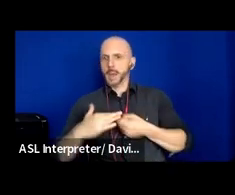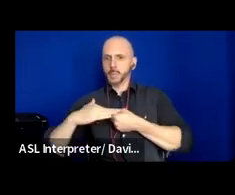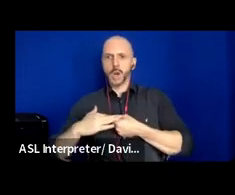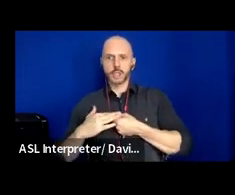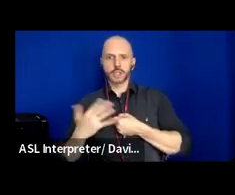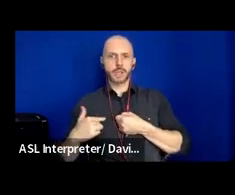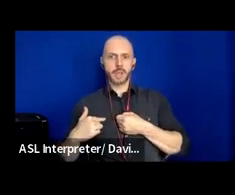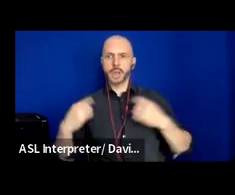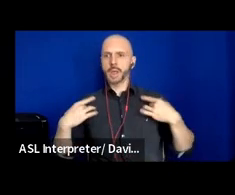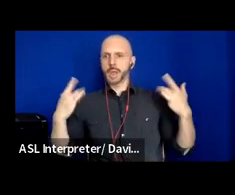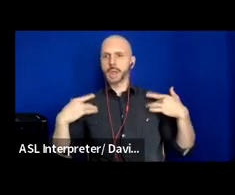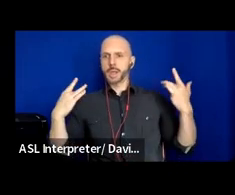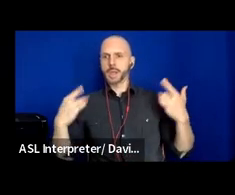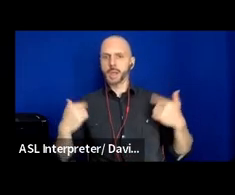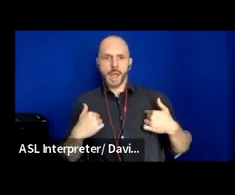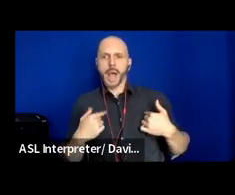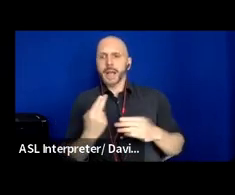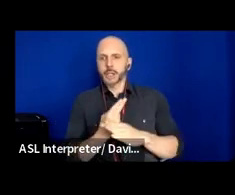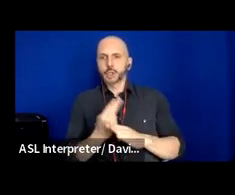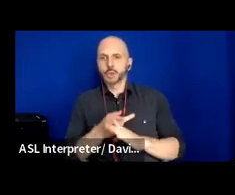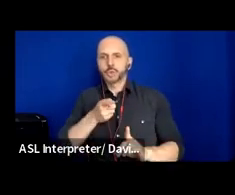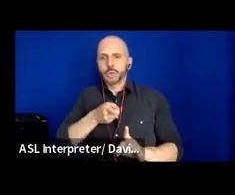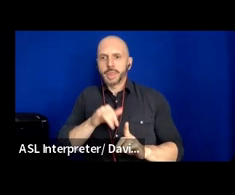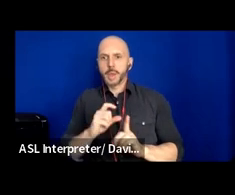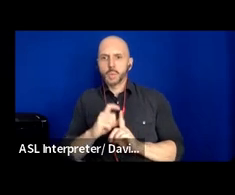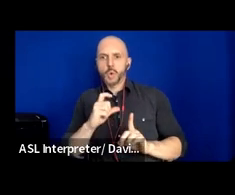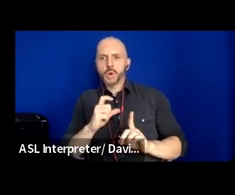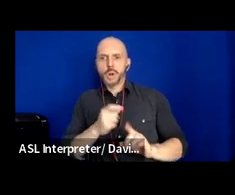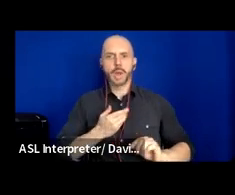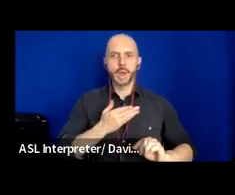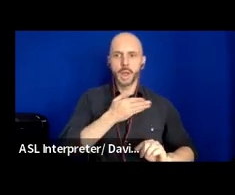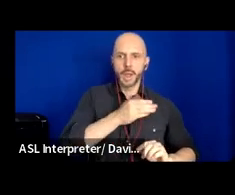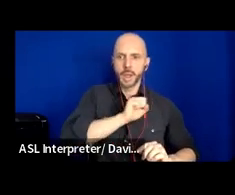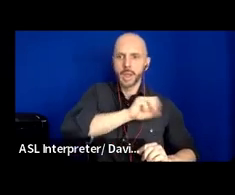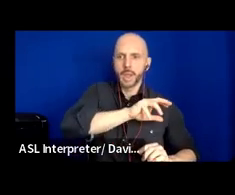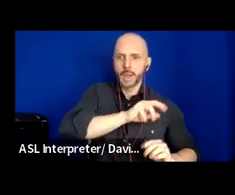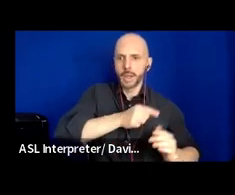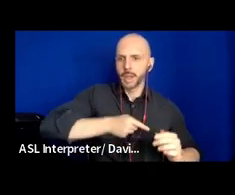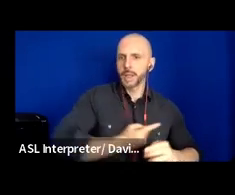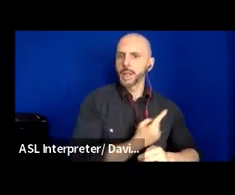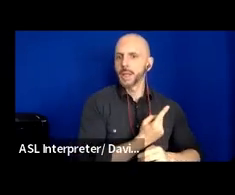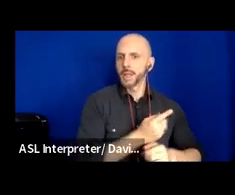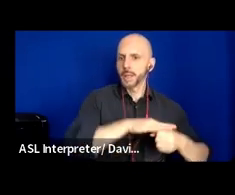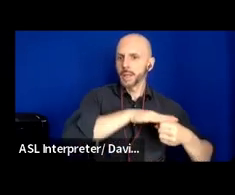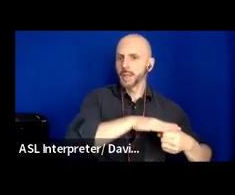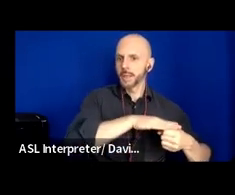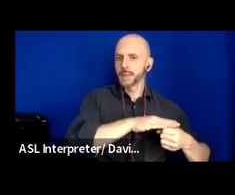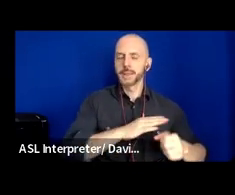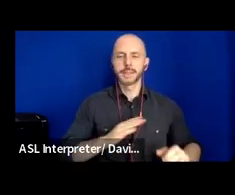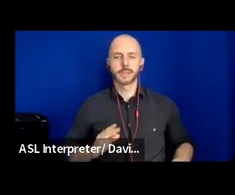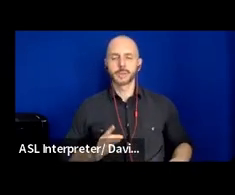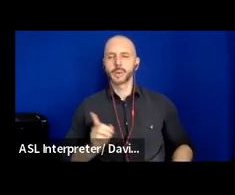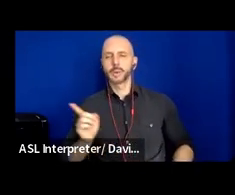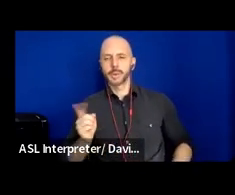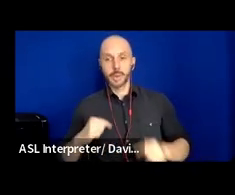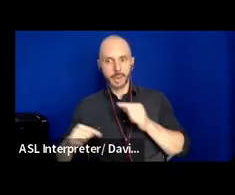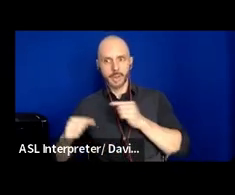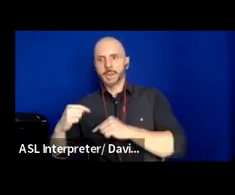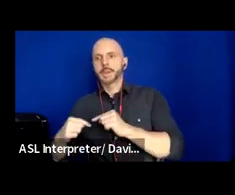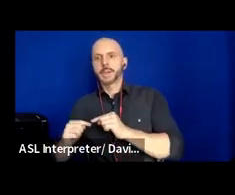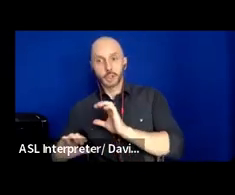I understand oppression in a particular way. And I think, Rita's point is that, yes, you can understand your own oppression, but it doesn't make you